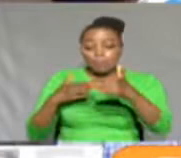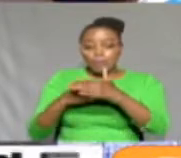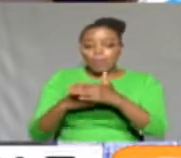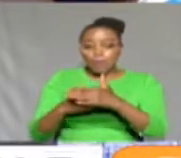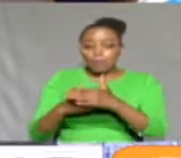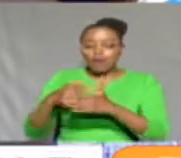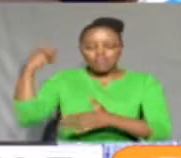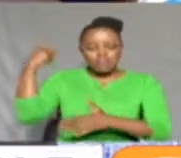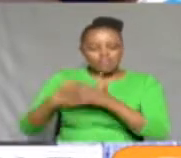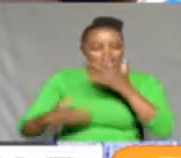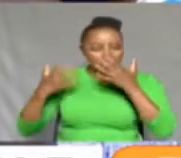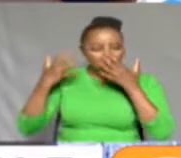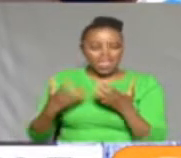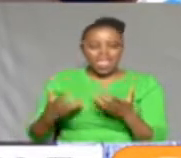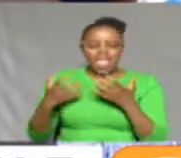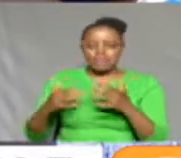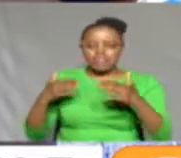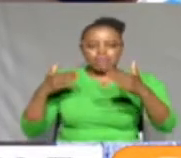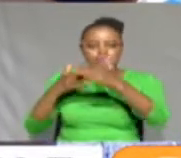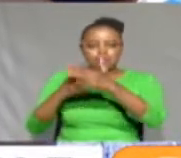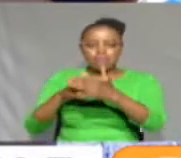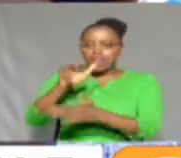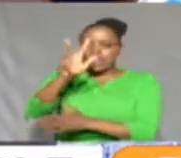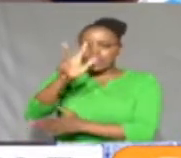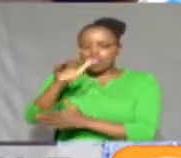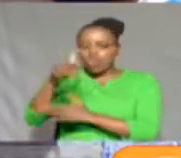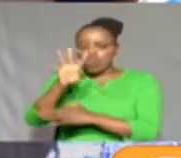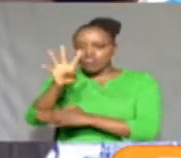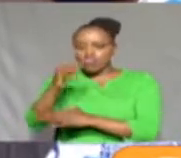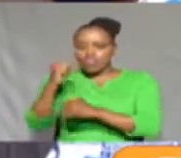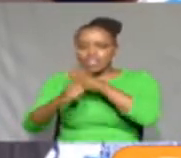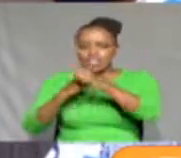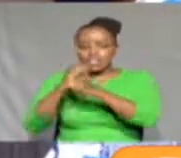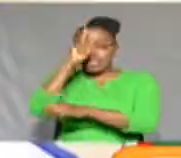with a heavy fine and we'll be banned for the next 3 to 4 years. So it's a very serious issue.